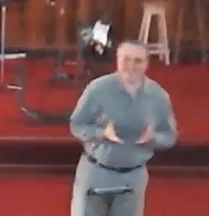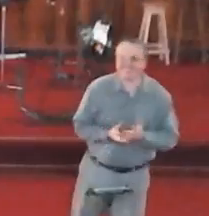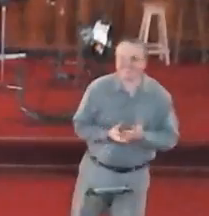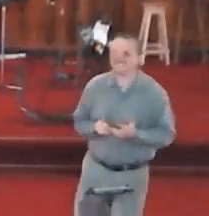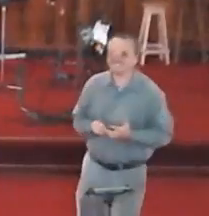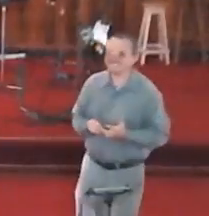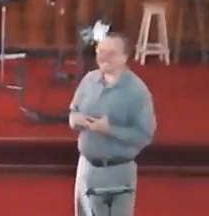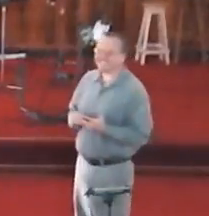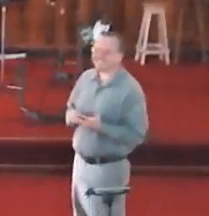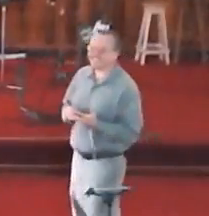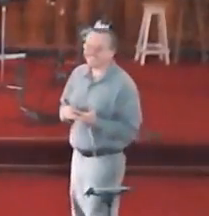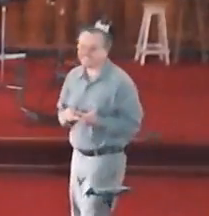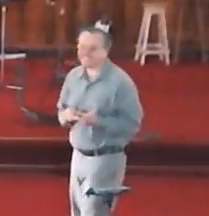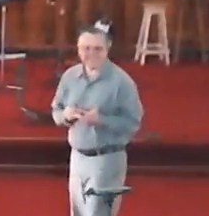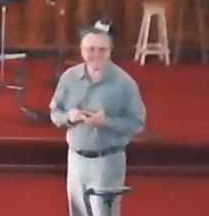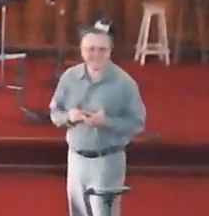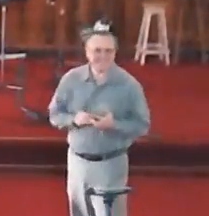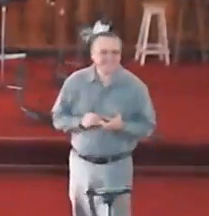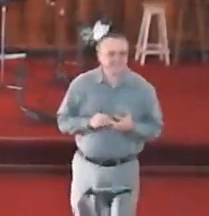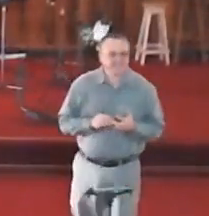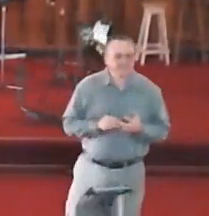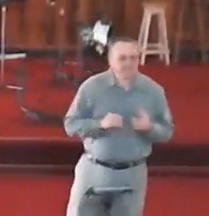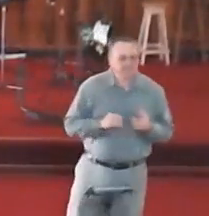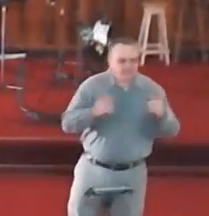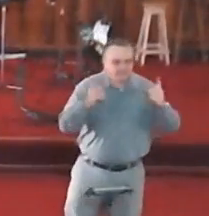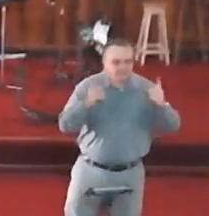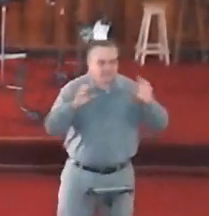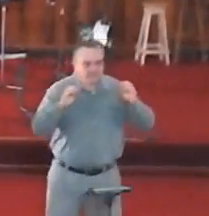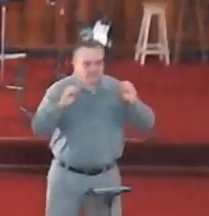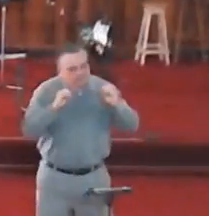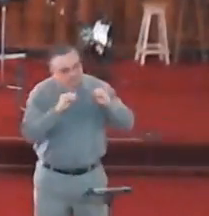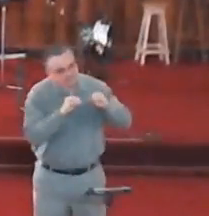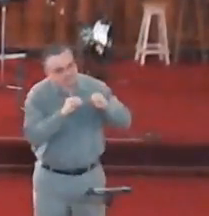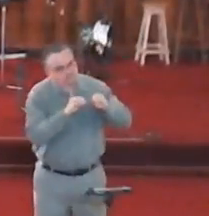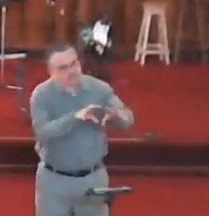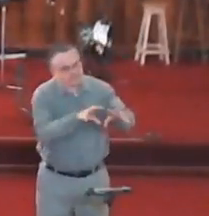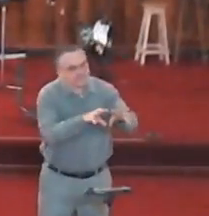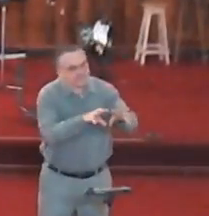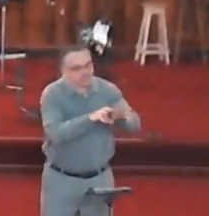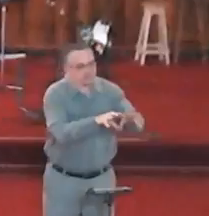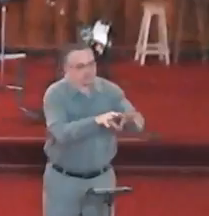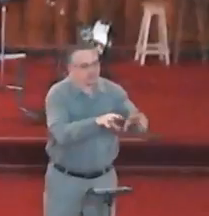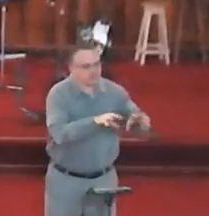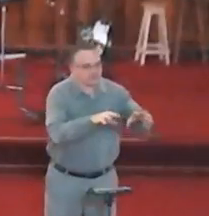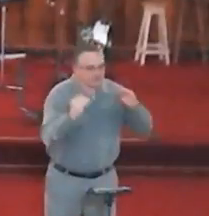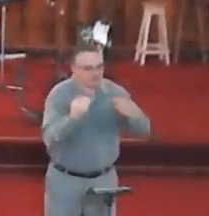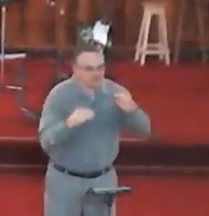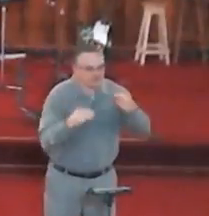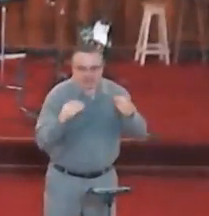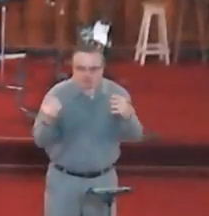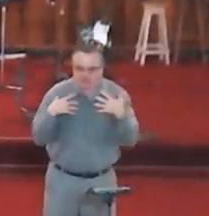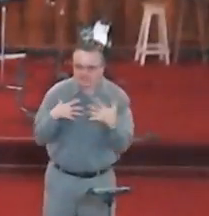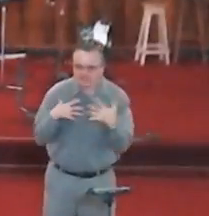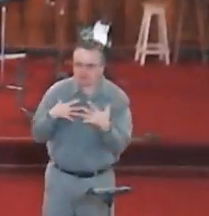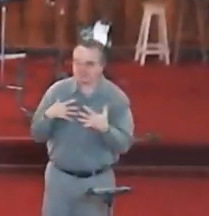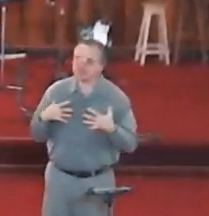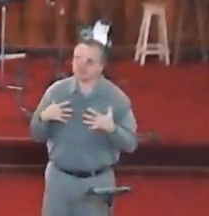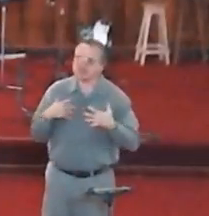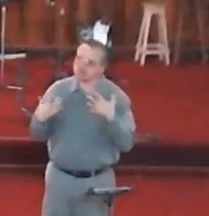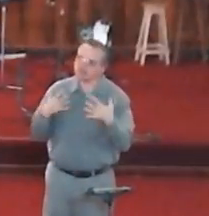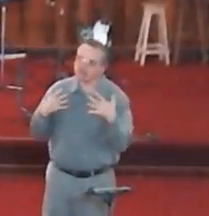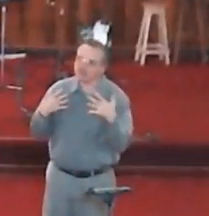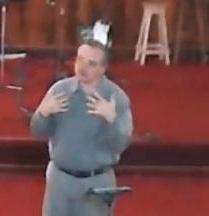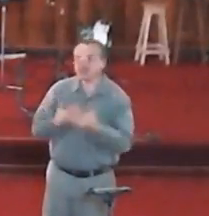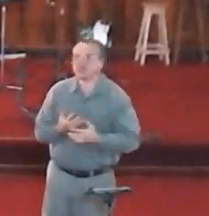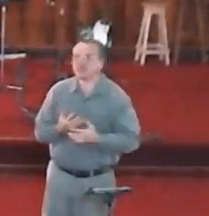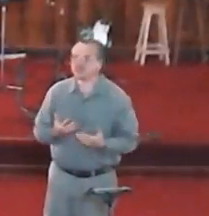Te pesa. And what does the nutritionist do? Put you on the scales. Y a la hora de exponer lo que está sucediendo, entonces automáticamente